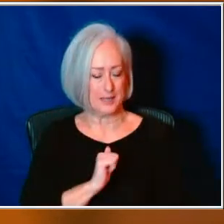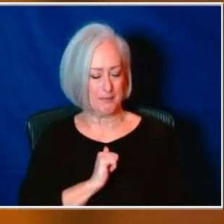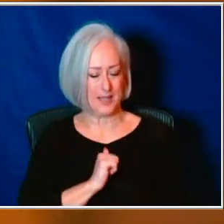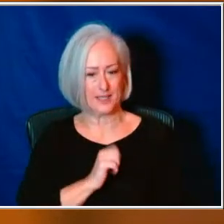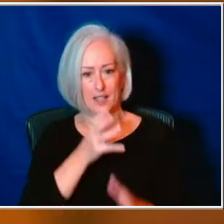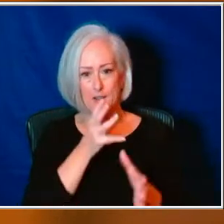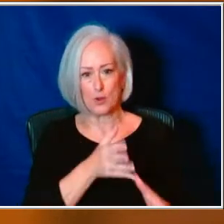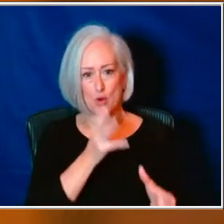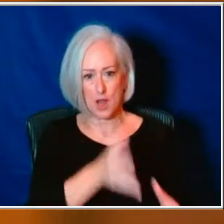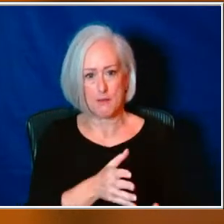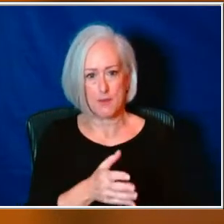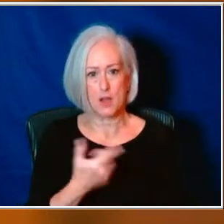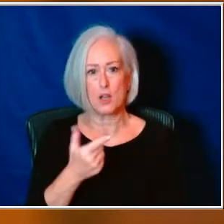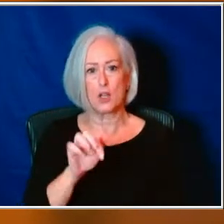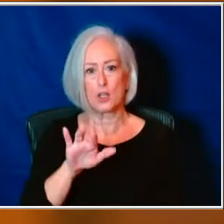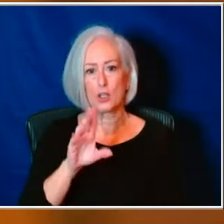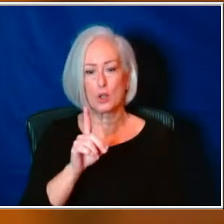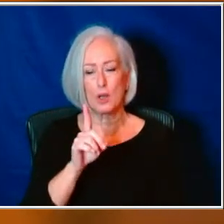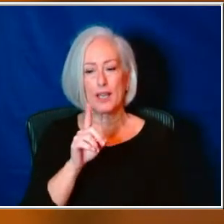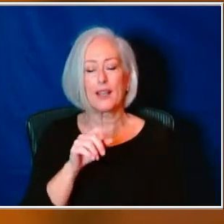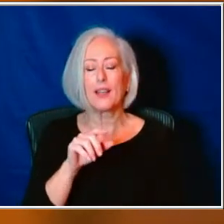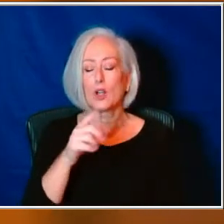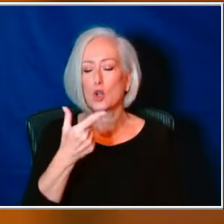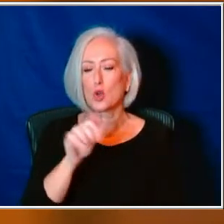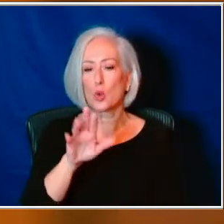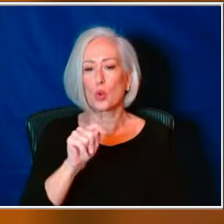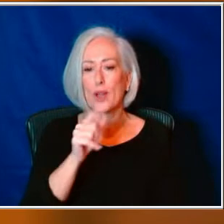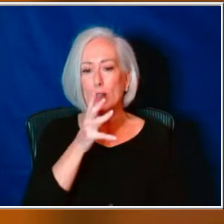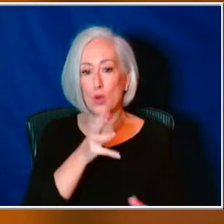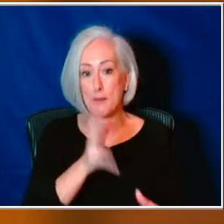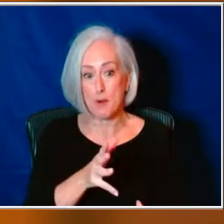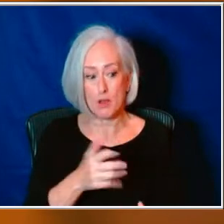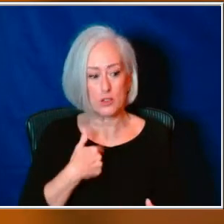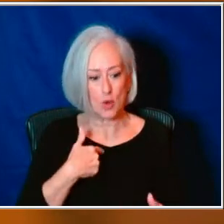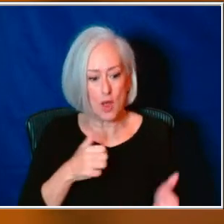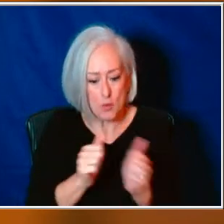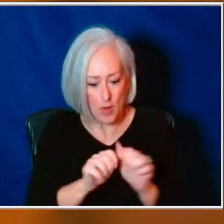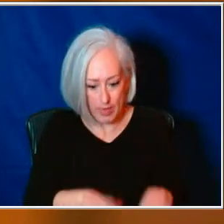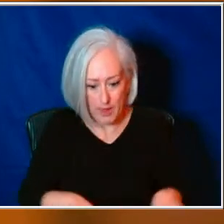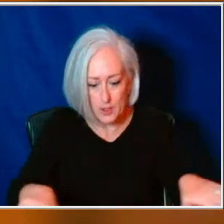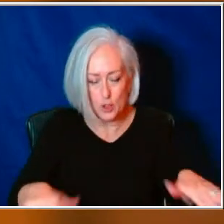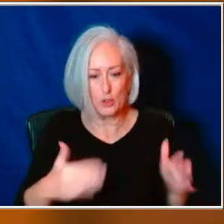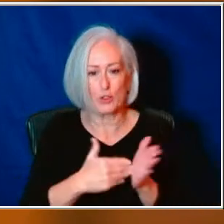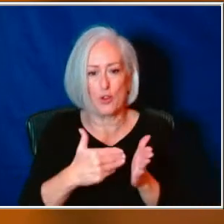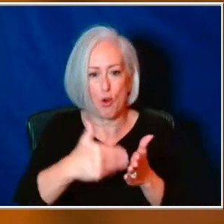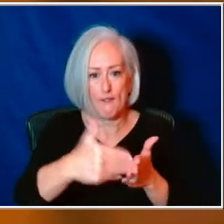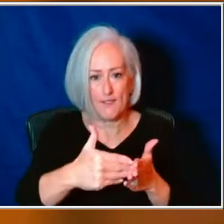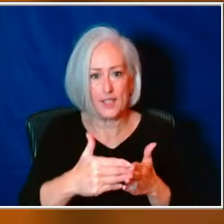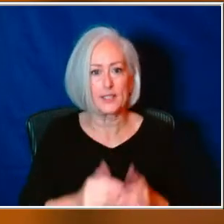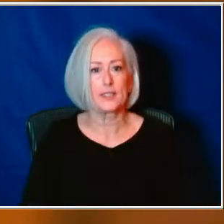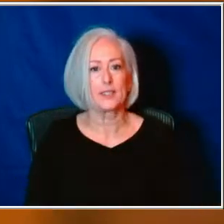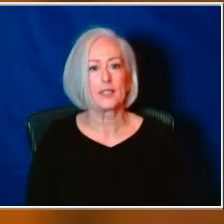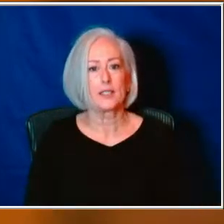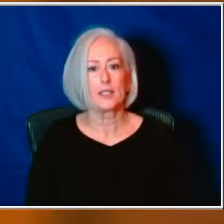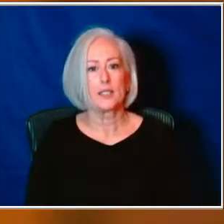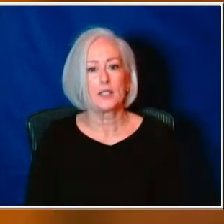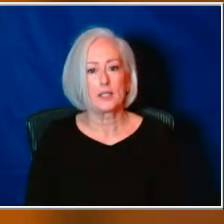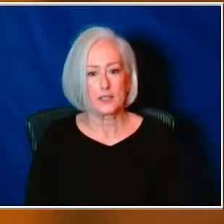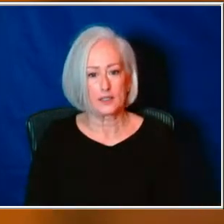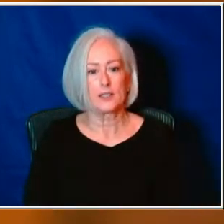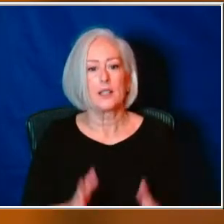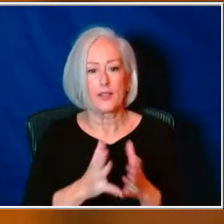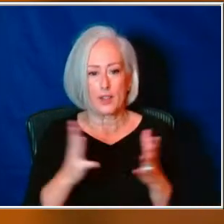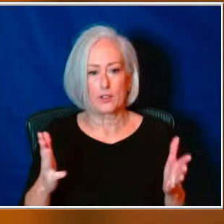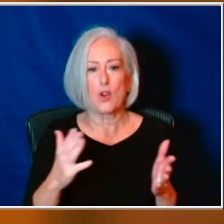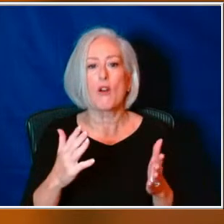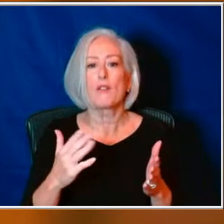grandma, and I am around my kids a lot, and we there's a lot of times where the pain